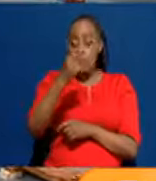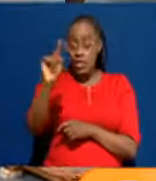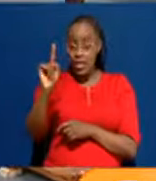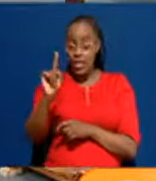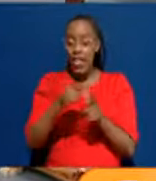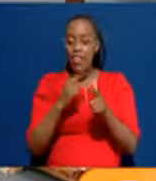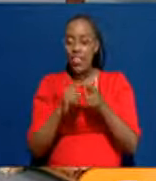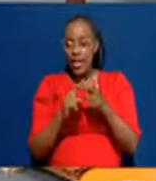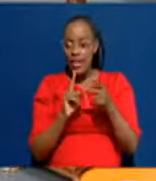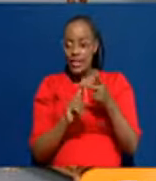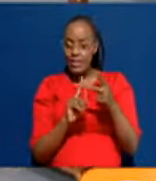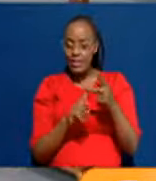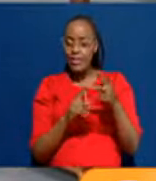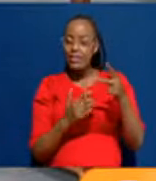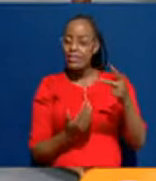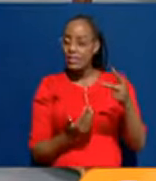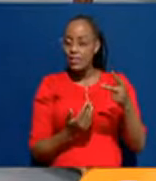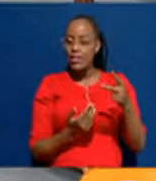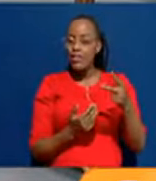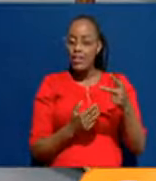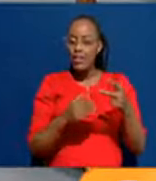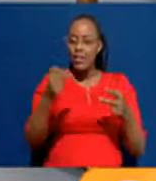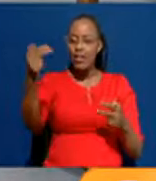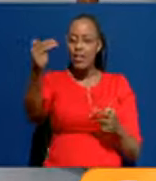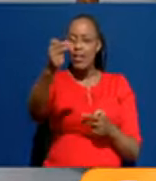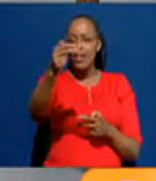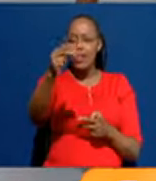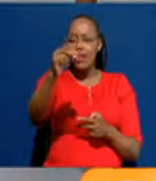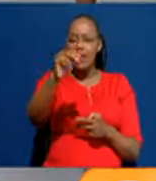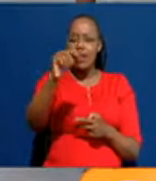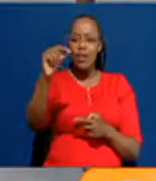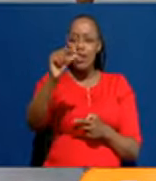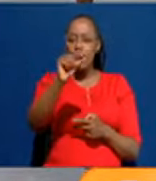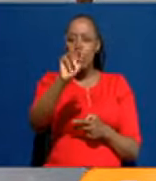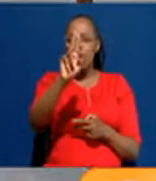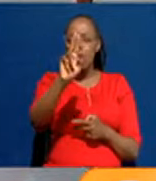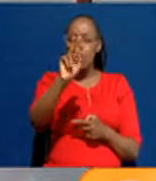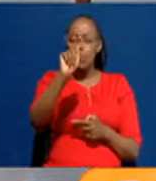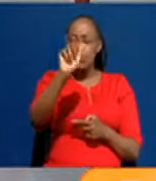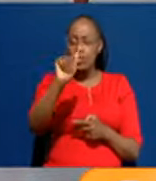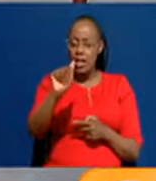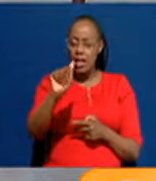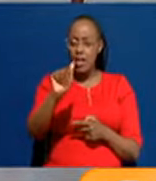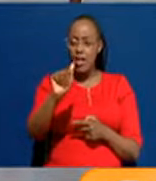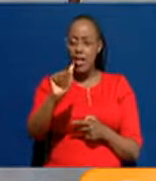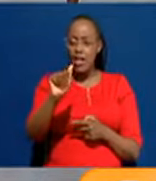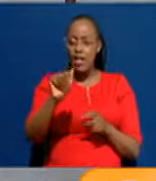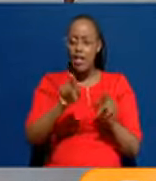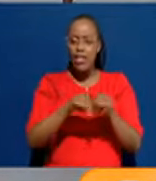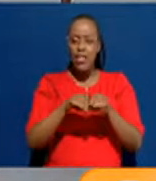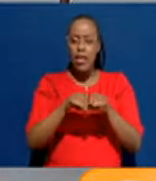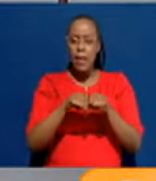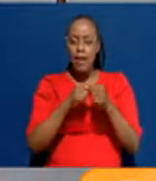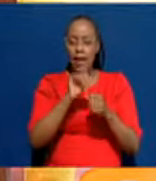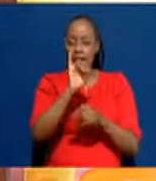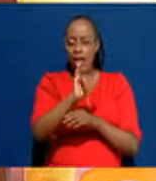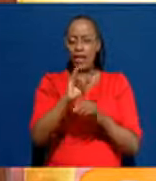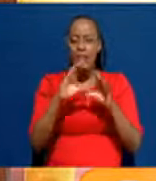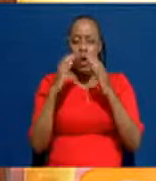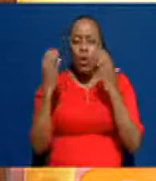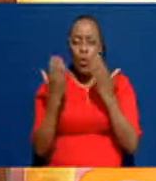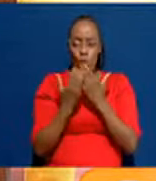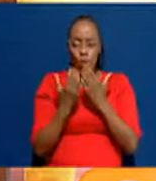5,000. And then, was it Hassan? Gudaf. Gudaf, yeah. The guy. Yes. Yeah, Ali break that world record,